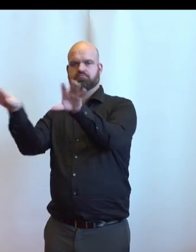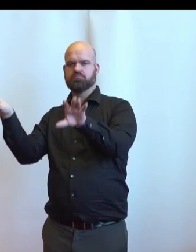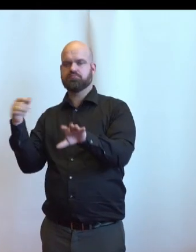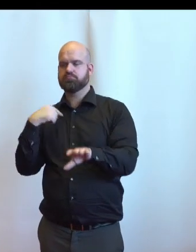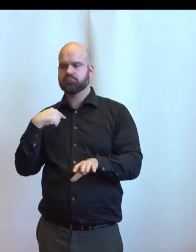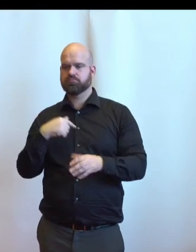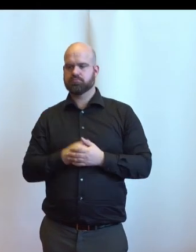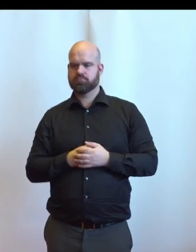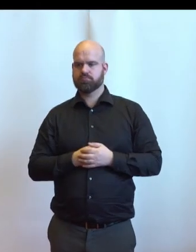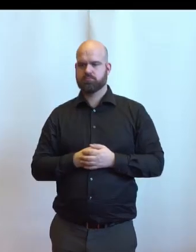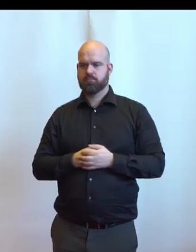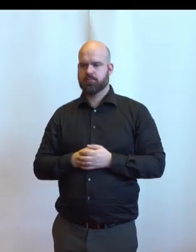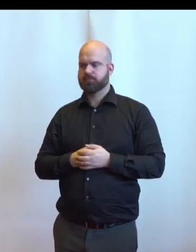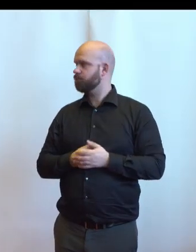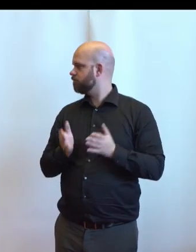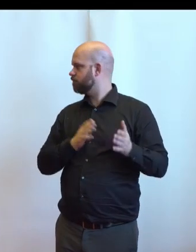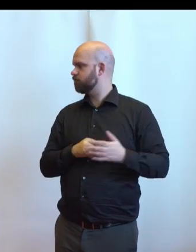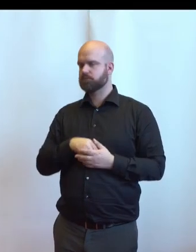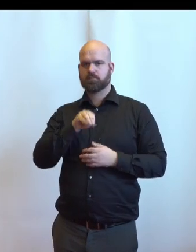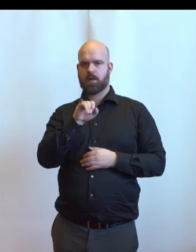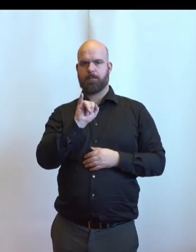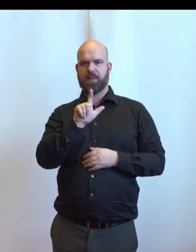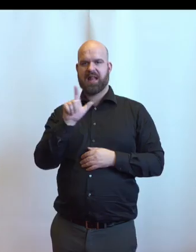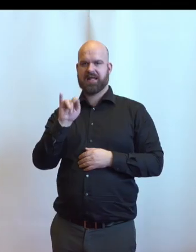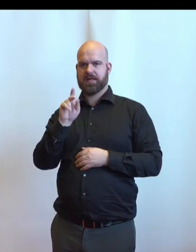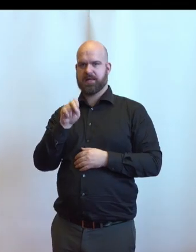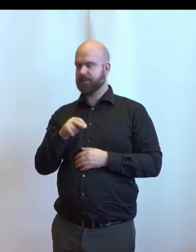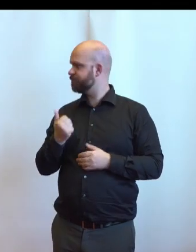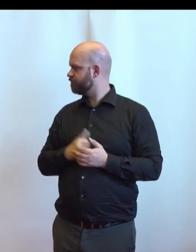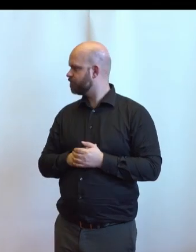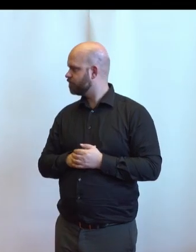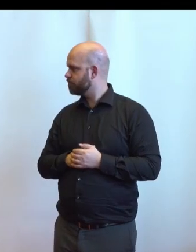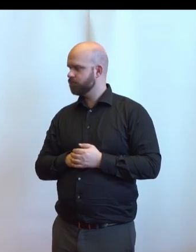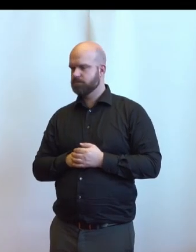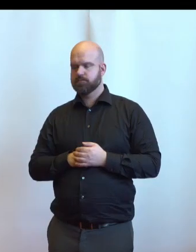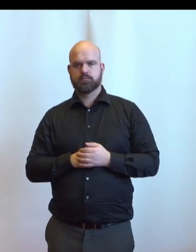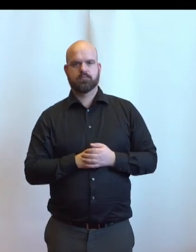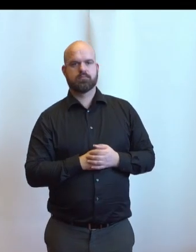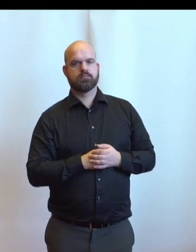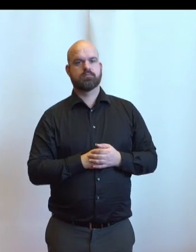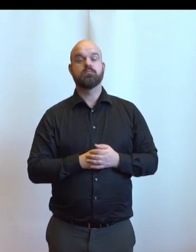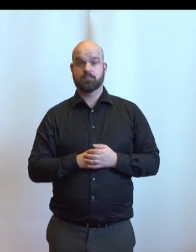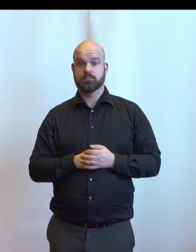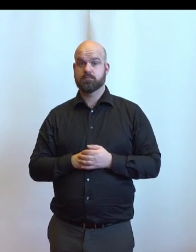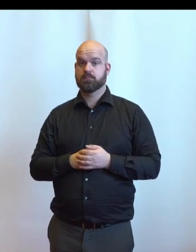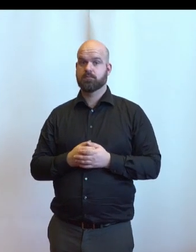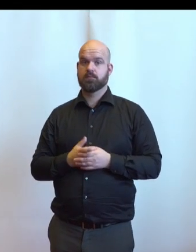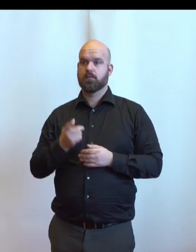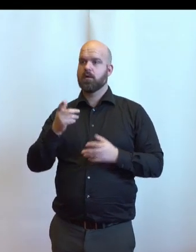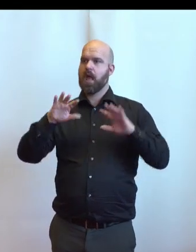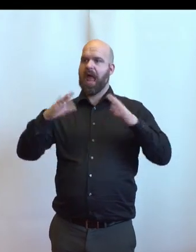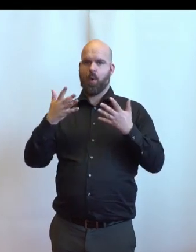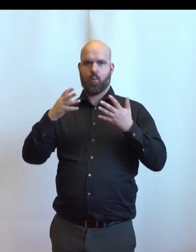So one of your first questions was about cognitive accessibility on the web. I'm part of the